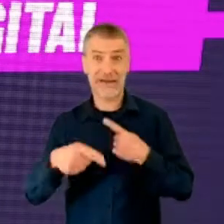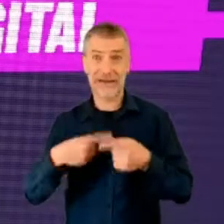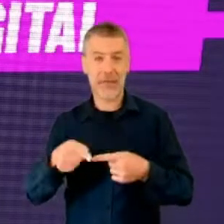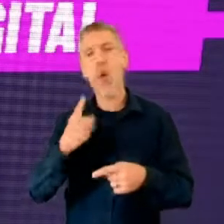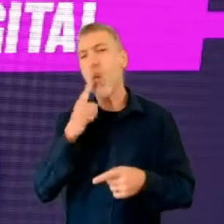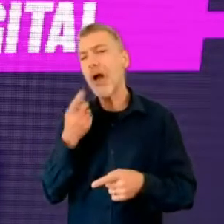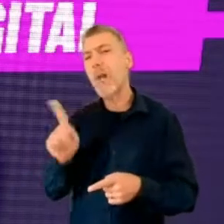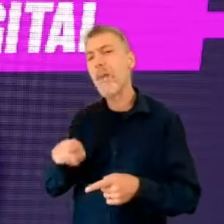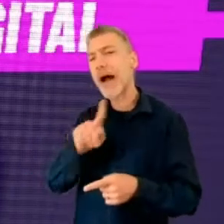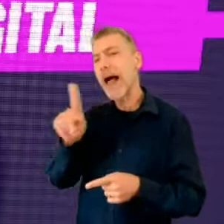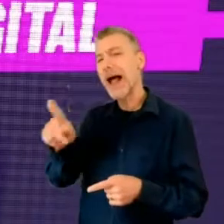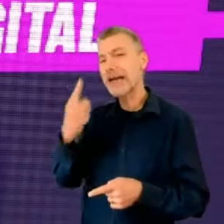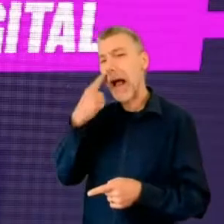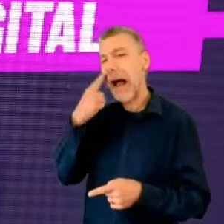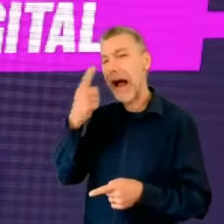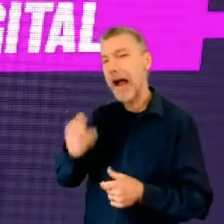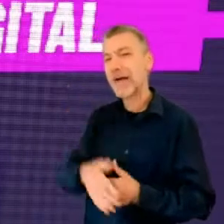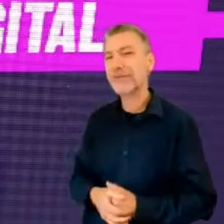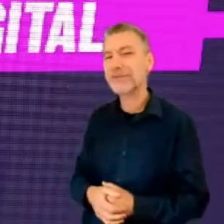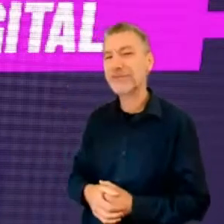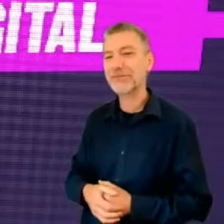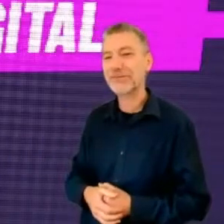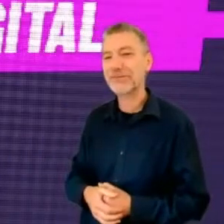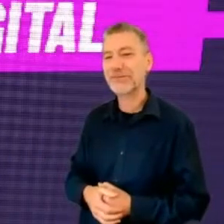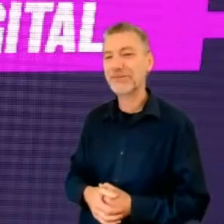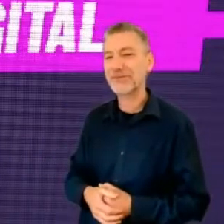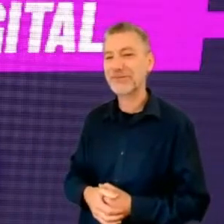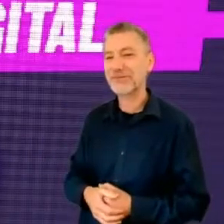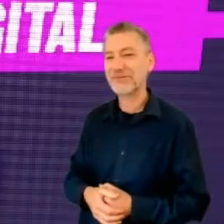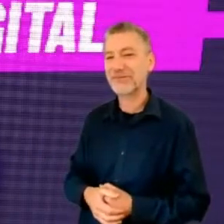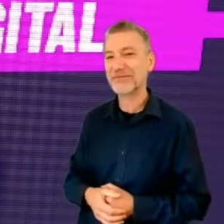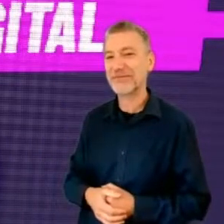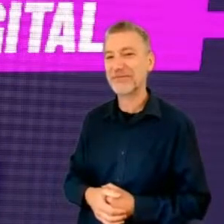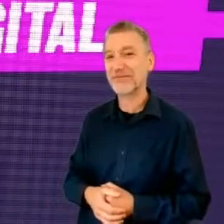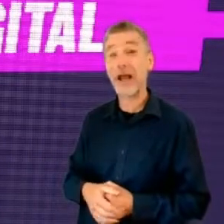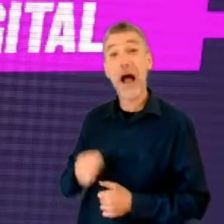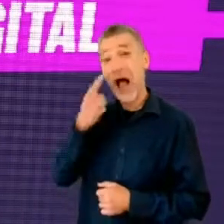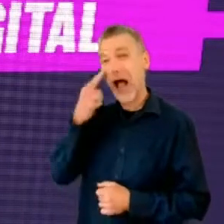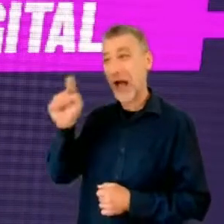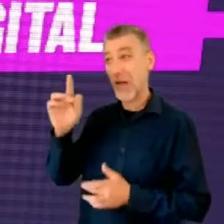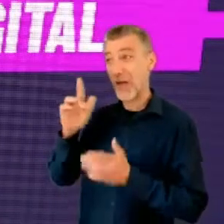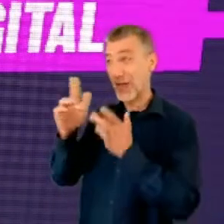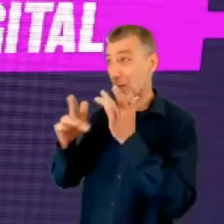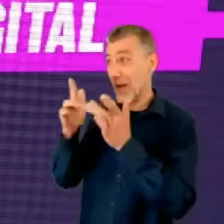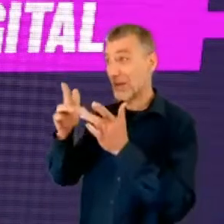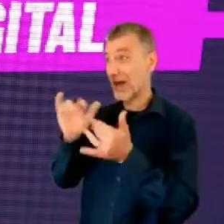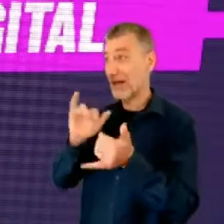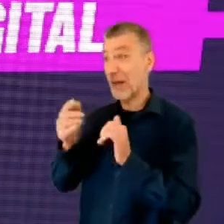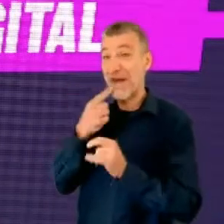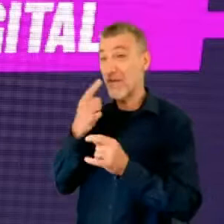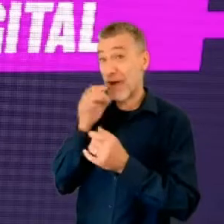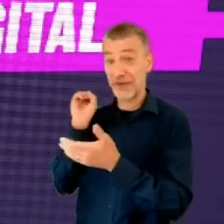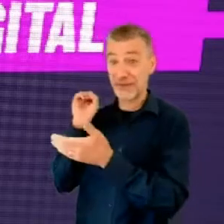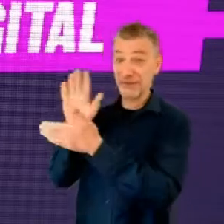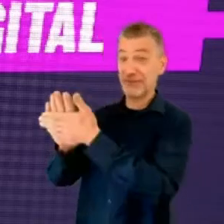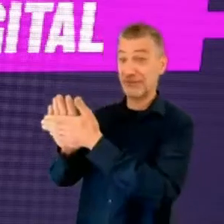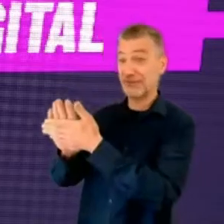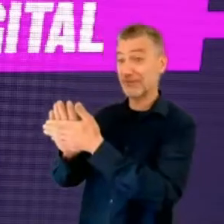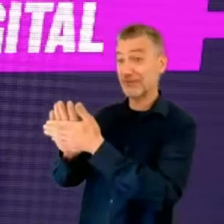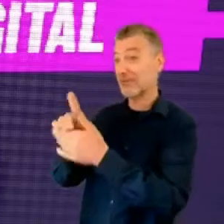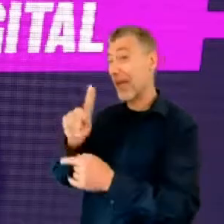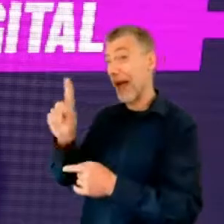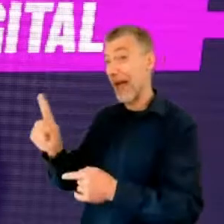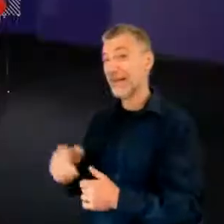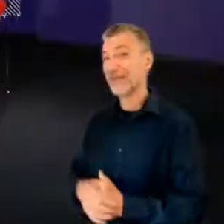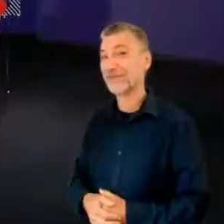it at another time maybe. Keep your eye on our website, and maybe that answer might pop up for you at some time. But